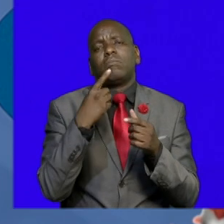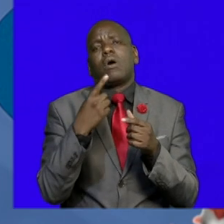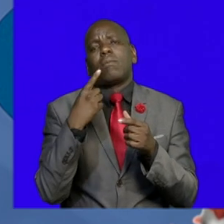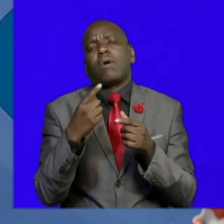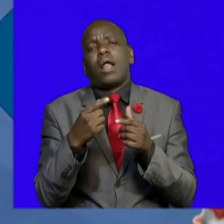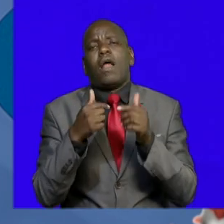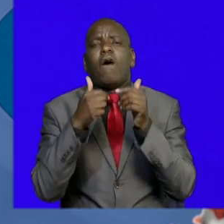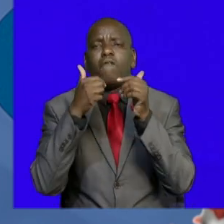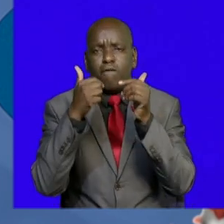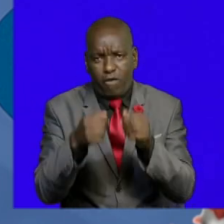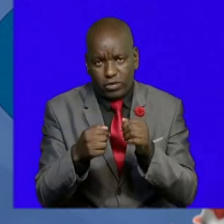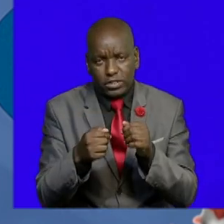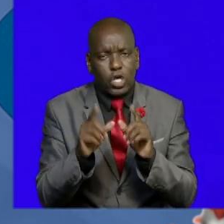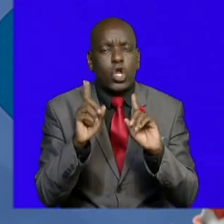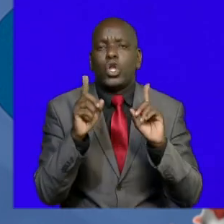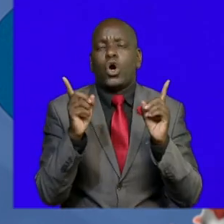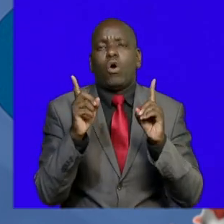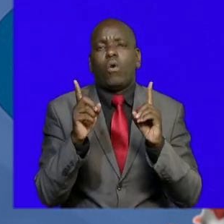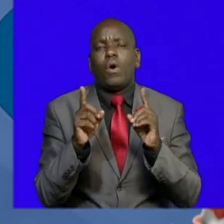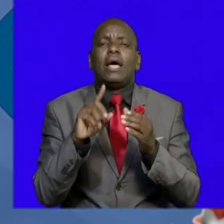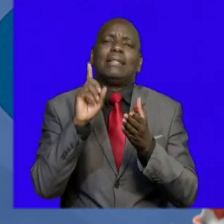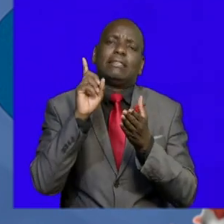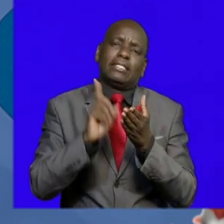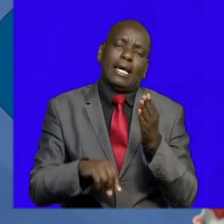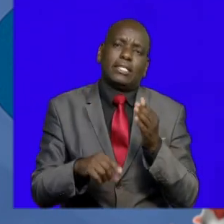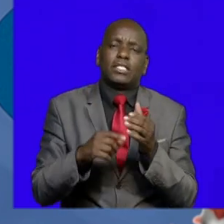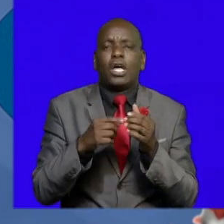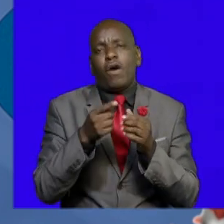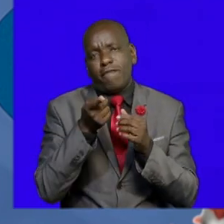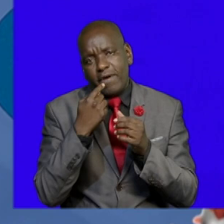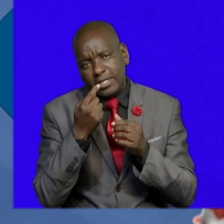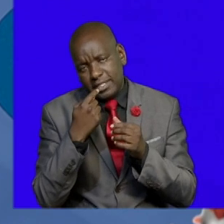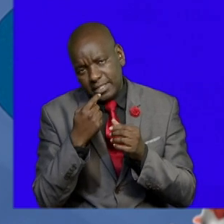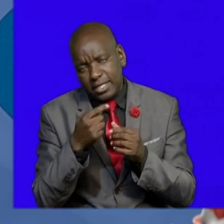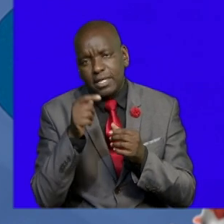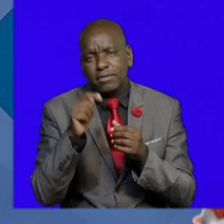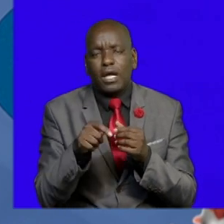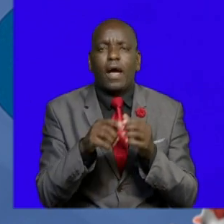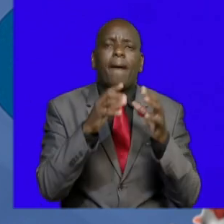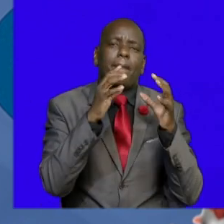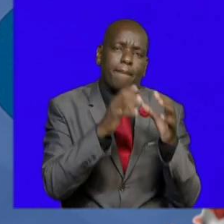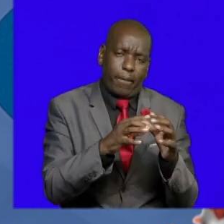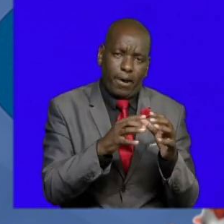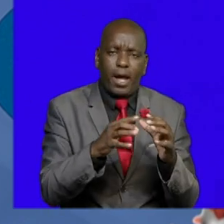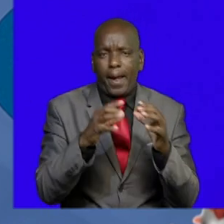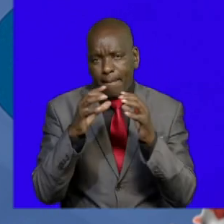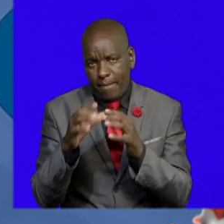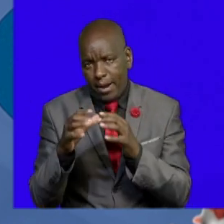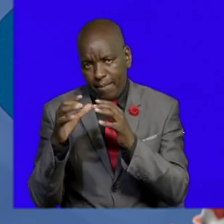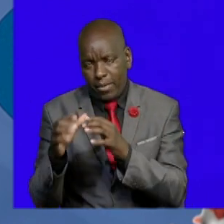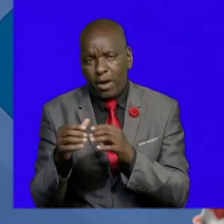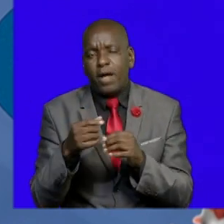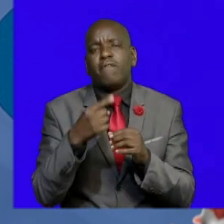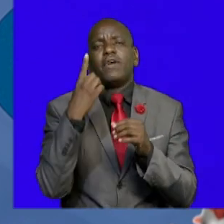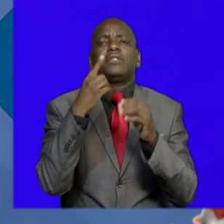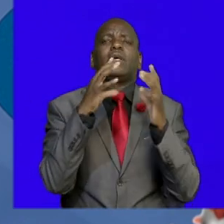be forced to take a vaccine. Introduction of vaccines will be done in a phased approach, with the